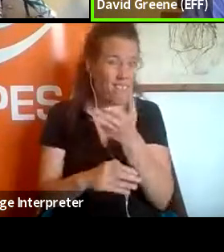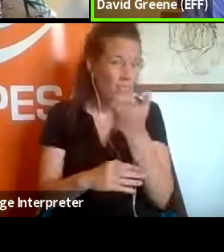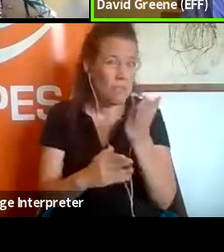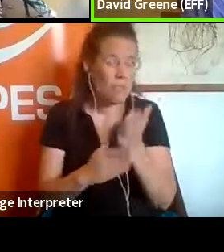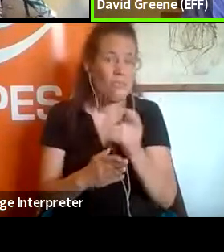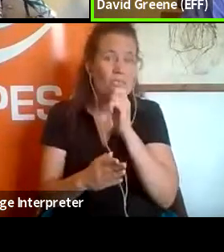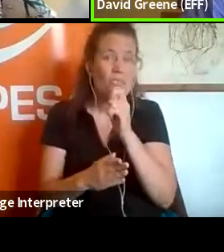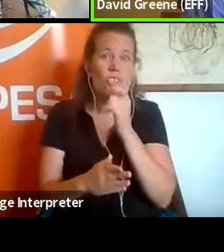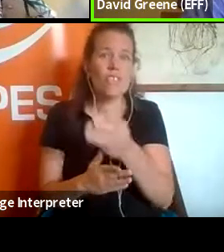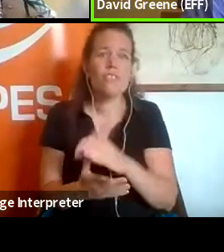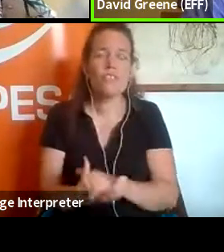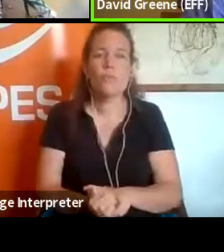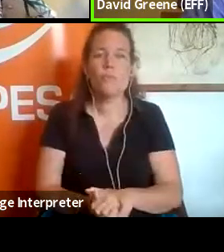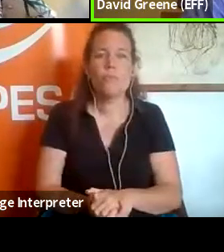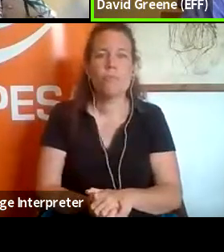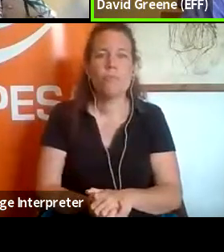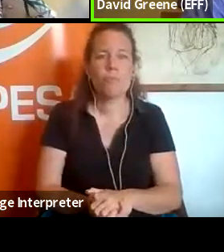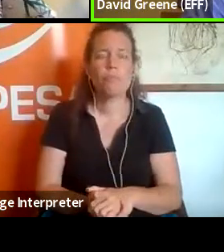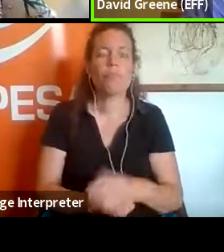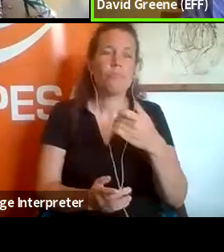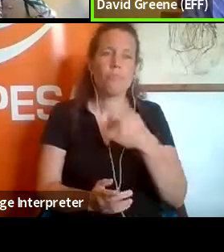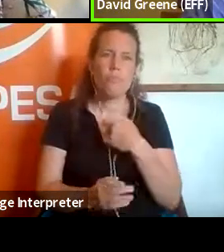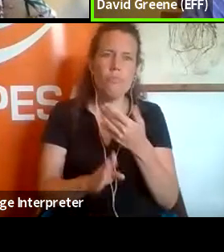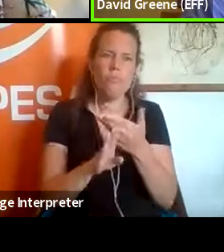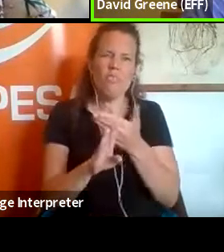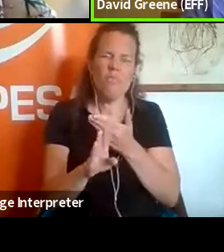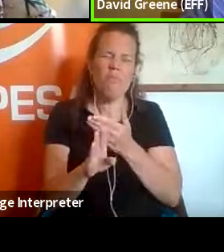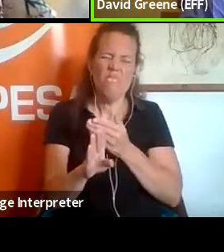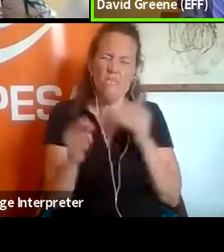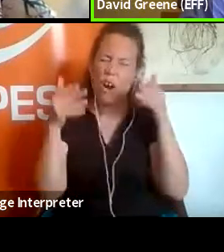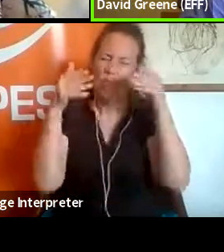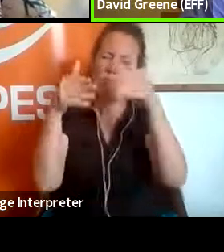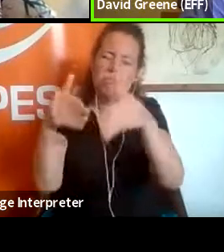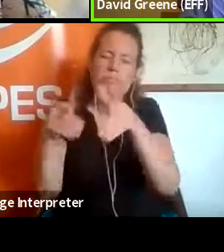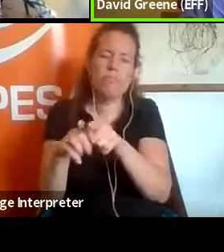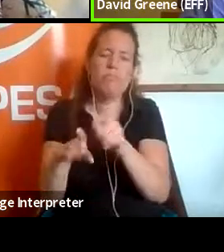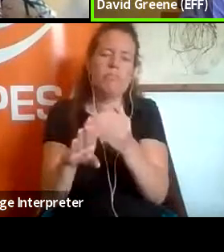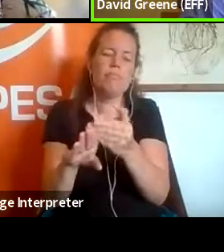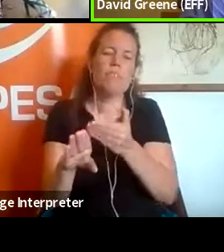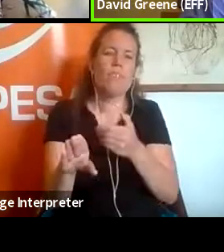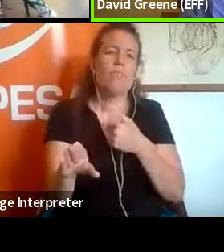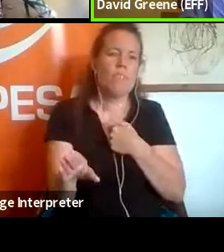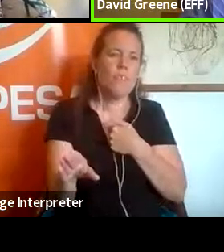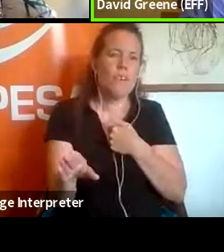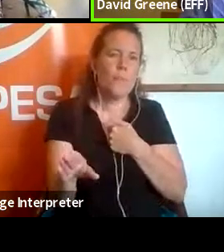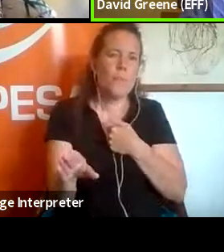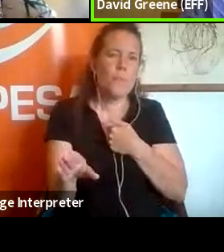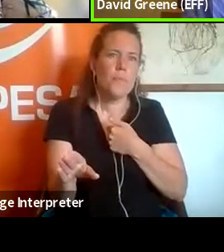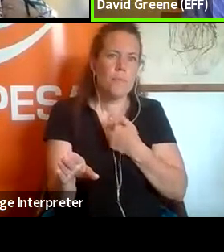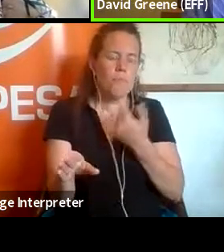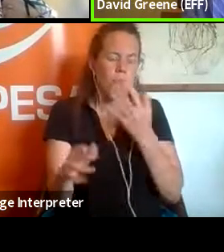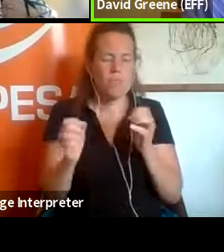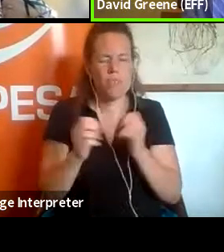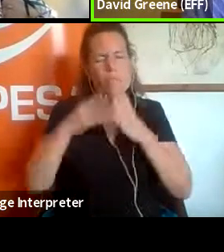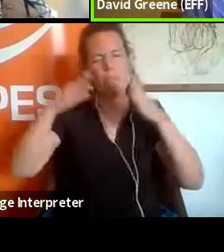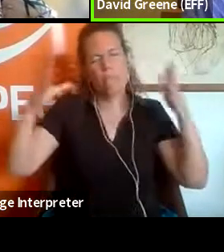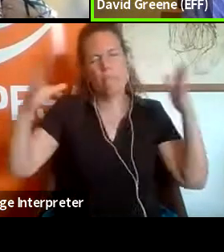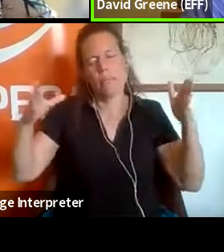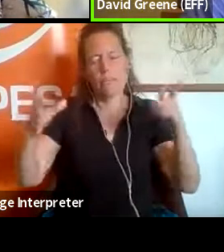I did want to just make some before we did that, have some sort of give some big picture comments. I think one of the things